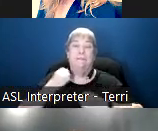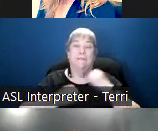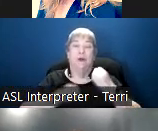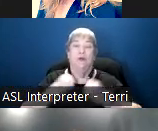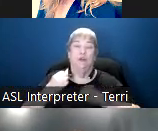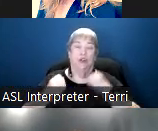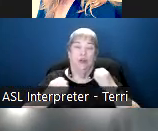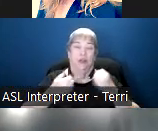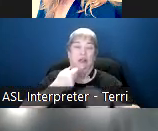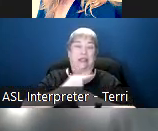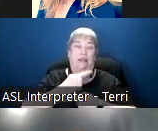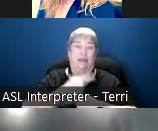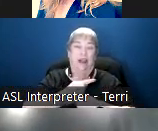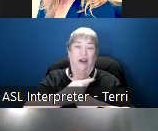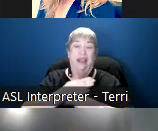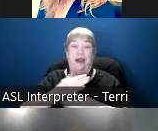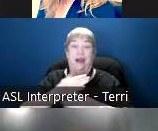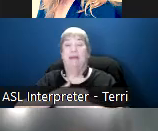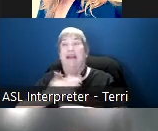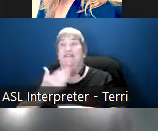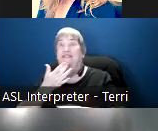of all MCASA training slides.